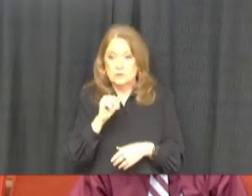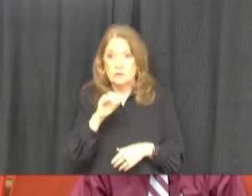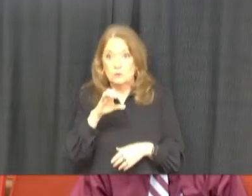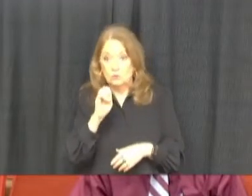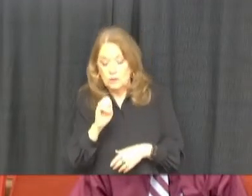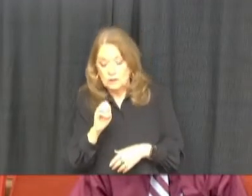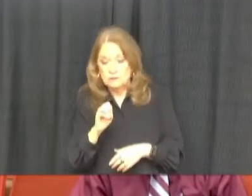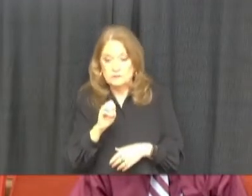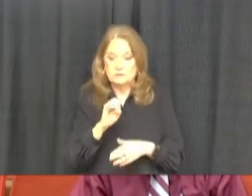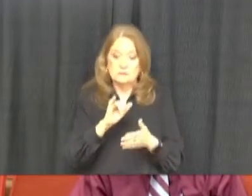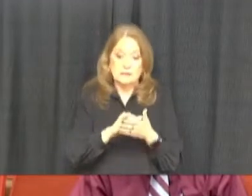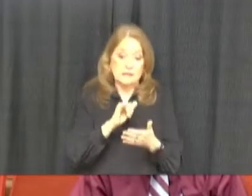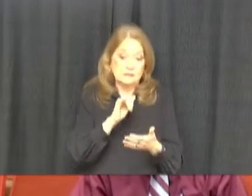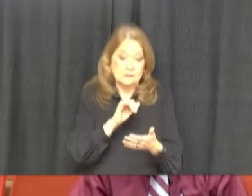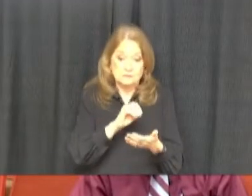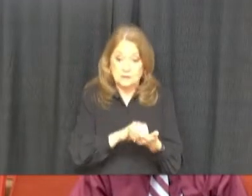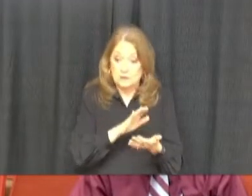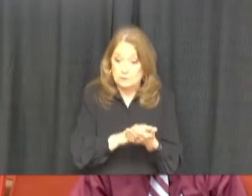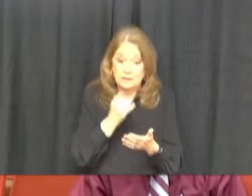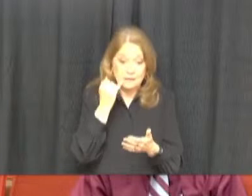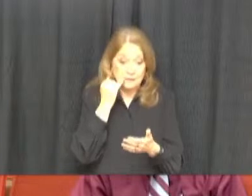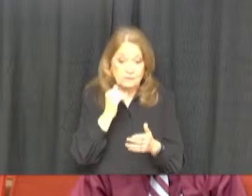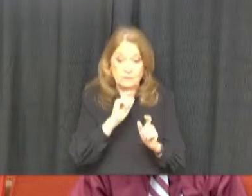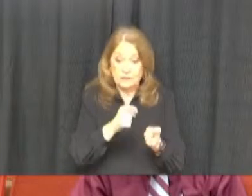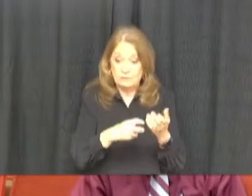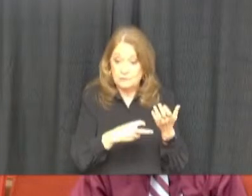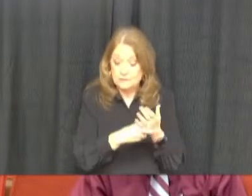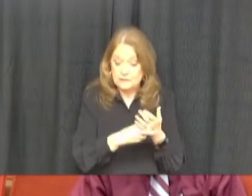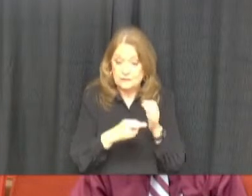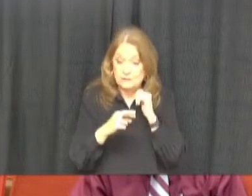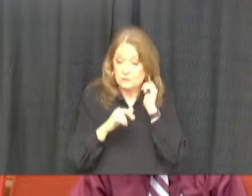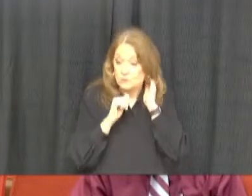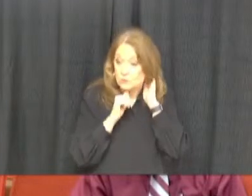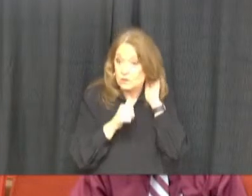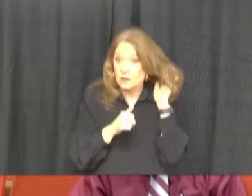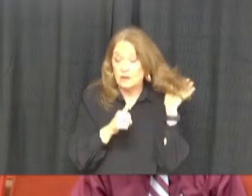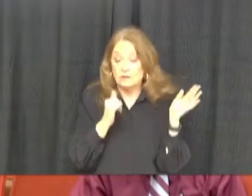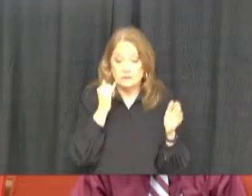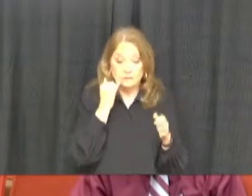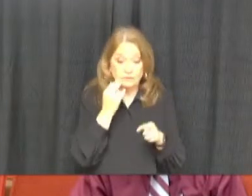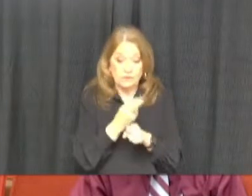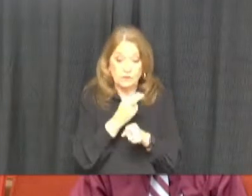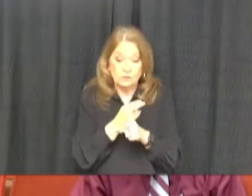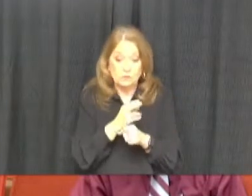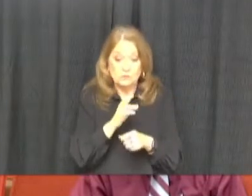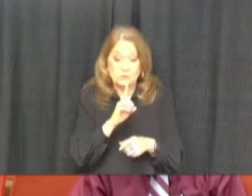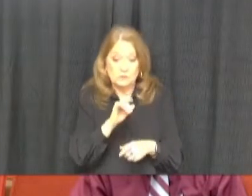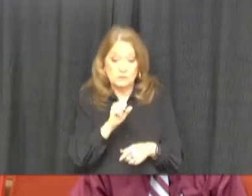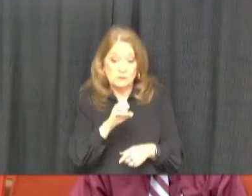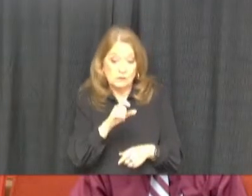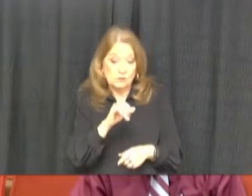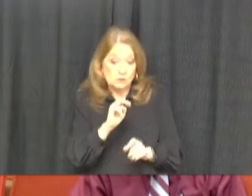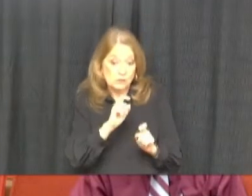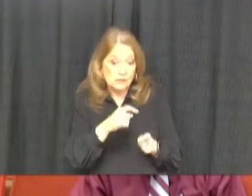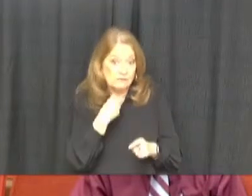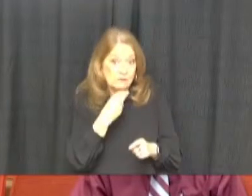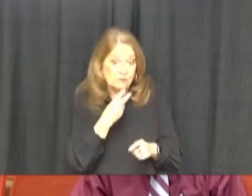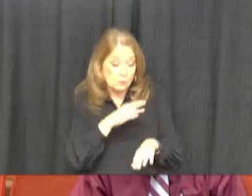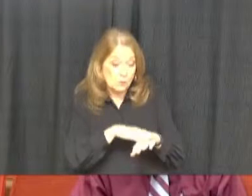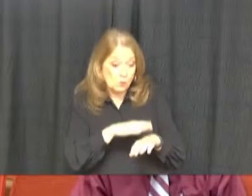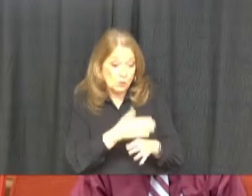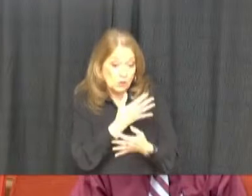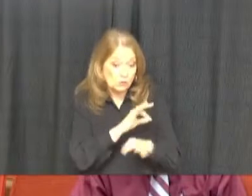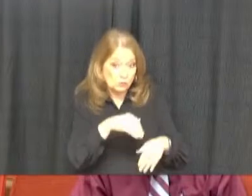That's documented. If there's a citation, it's documented. It's in that citation. If they use their discretion and give a verbal warning and you're free to